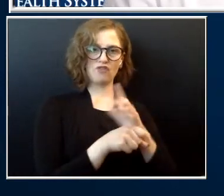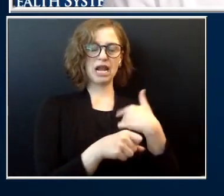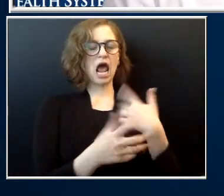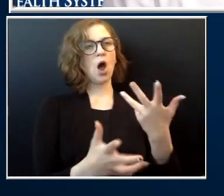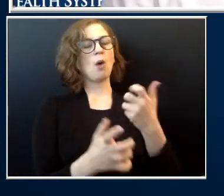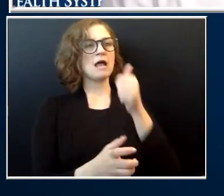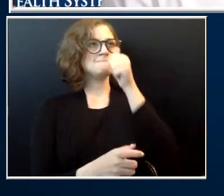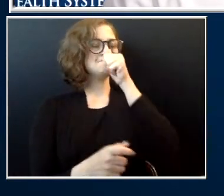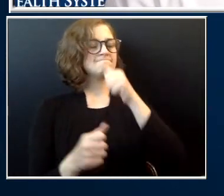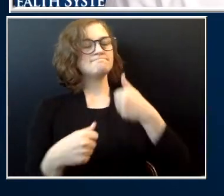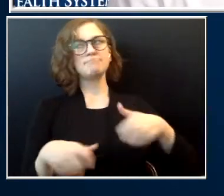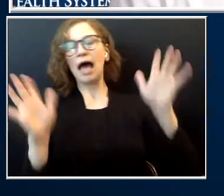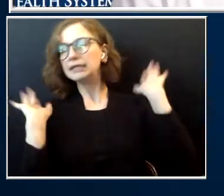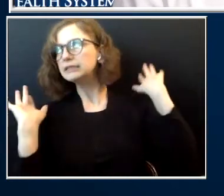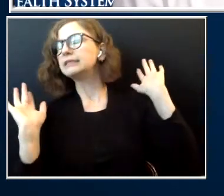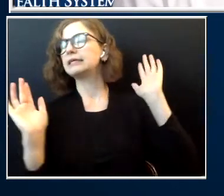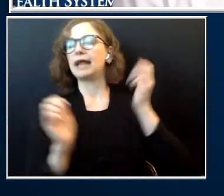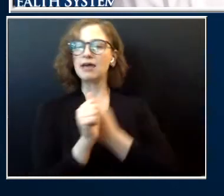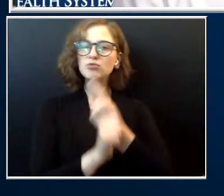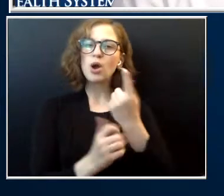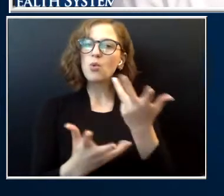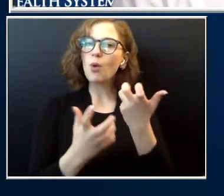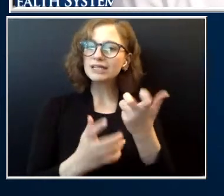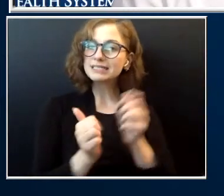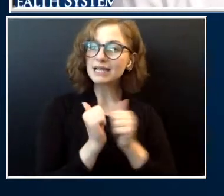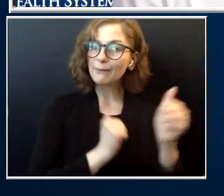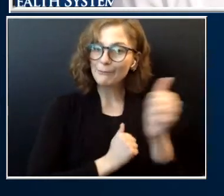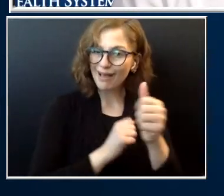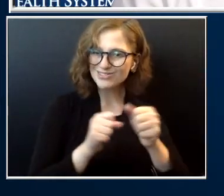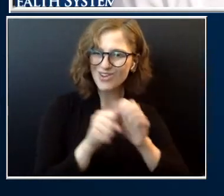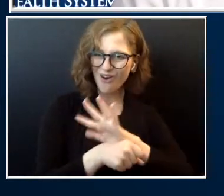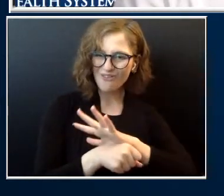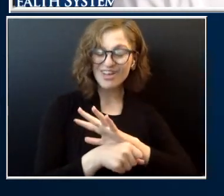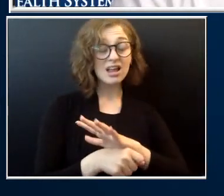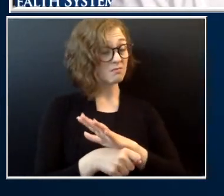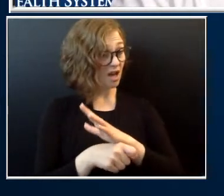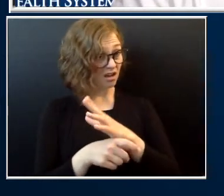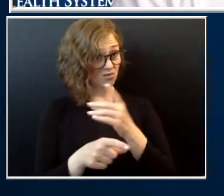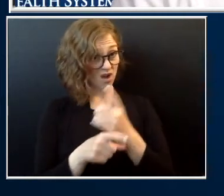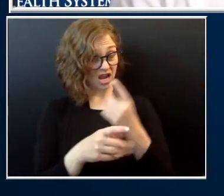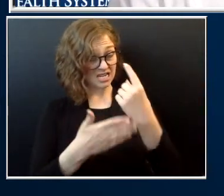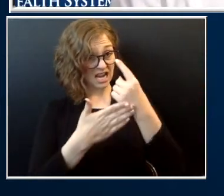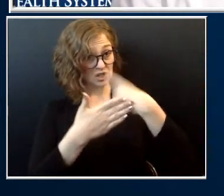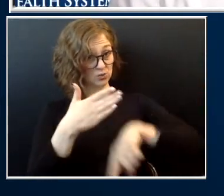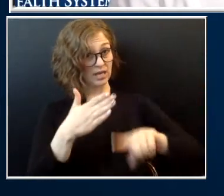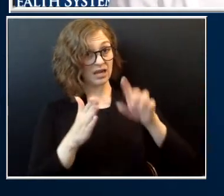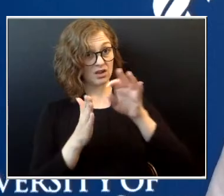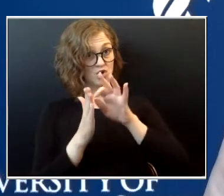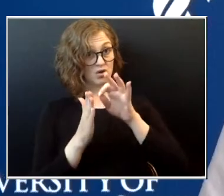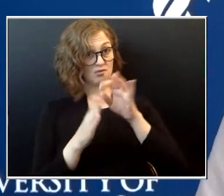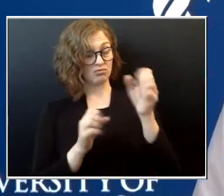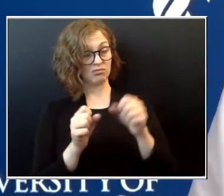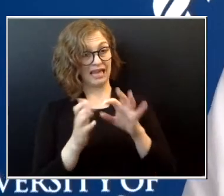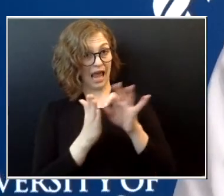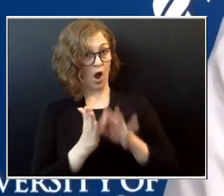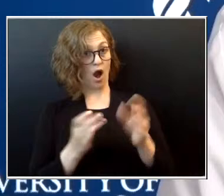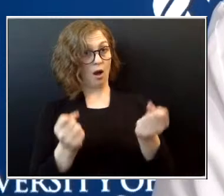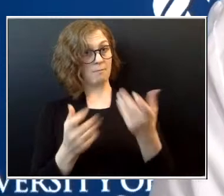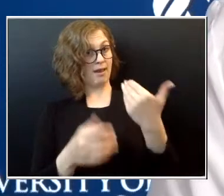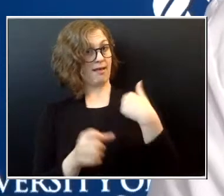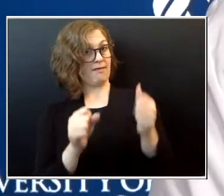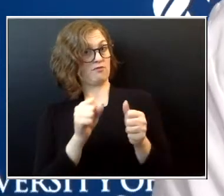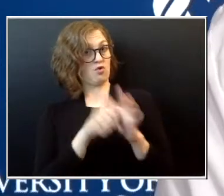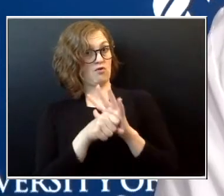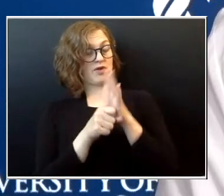But I did hear correctly, as of next week, the COVID count is ending. Yeah, absolutely. Again, you know,